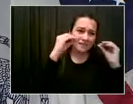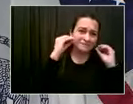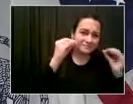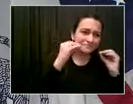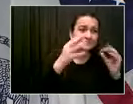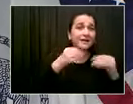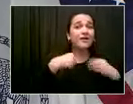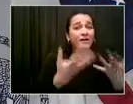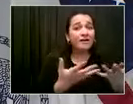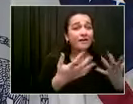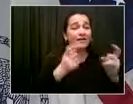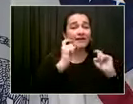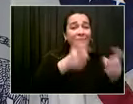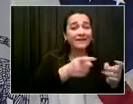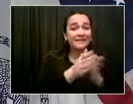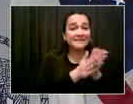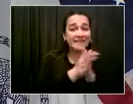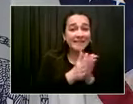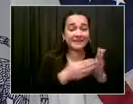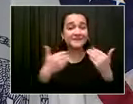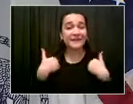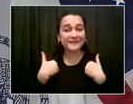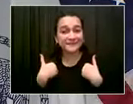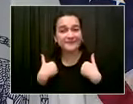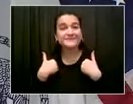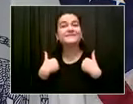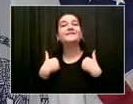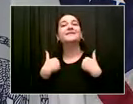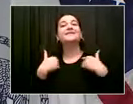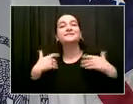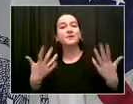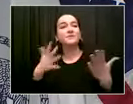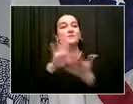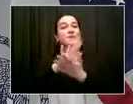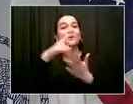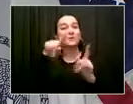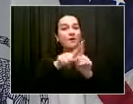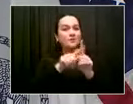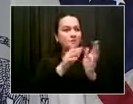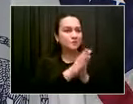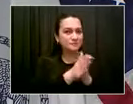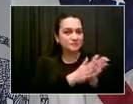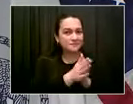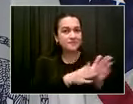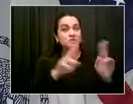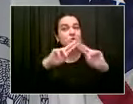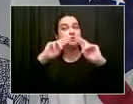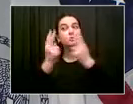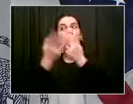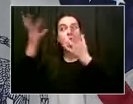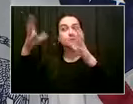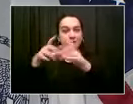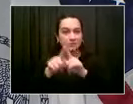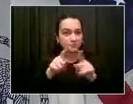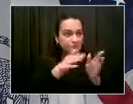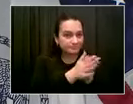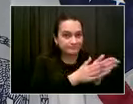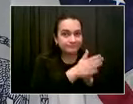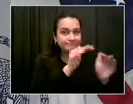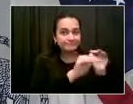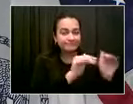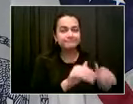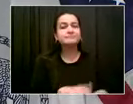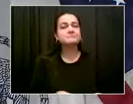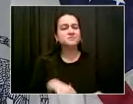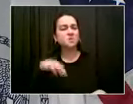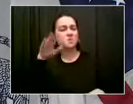too, constantly encouraging people. I think what we're seeing is more and more people willing to come forward. A lot of people are now saying, okay, it's